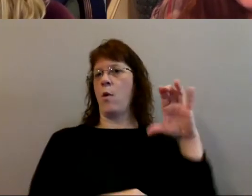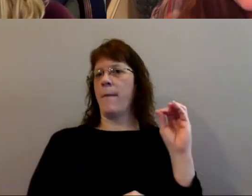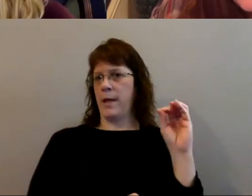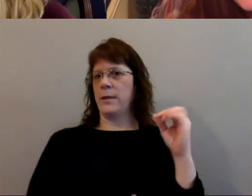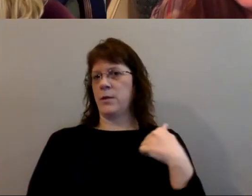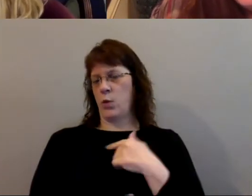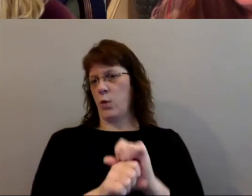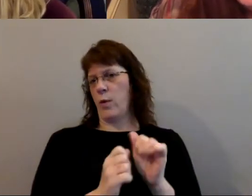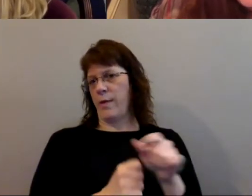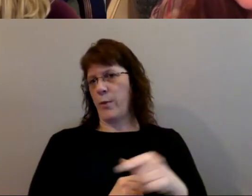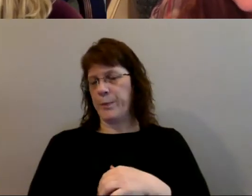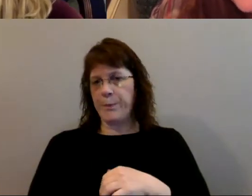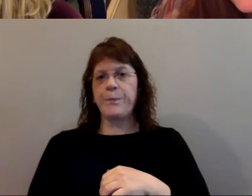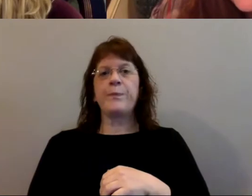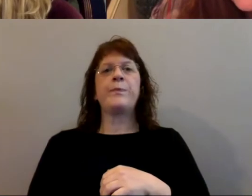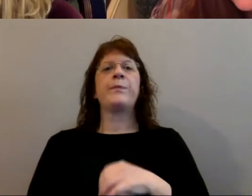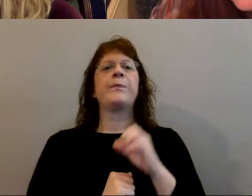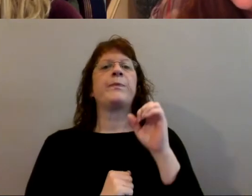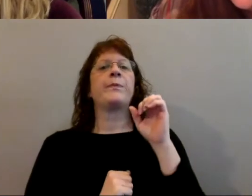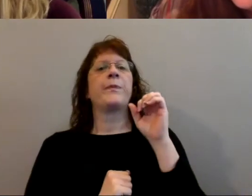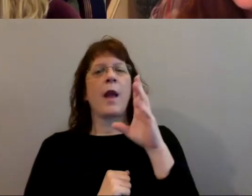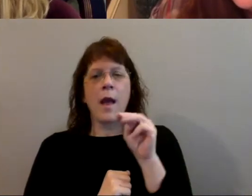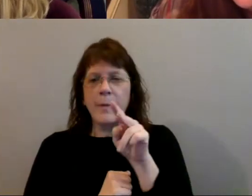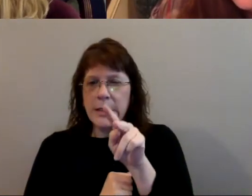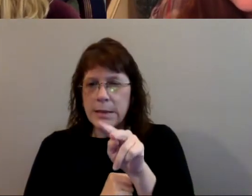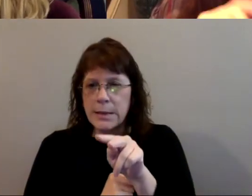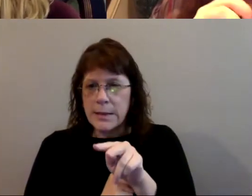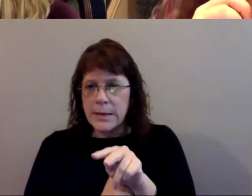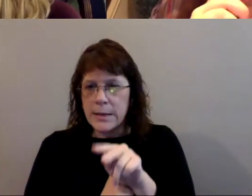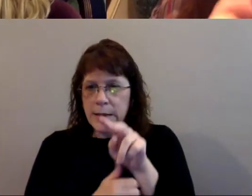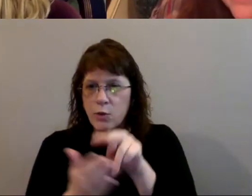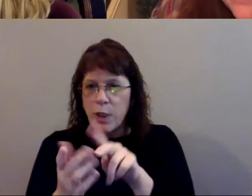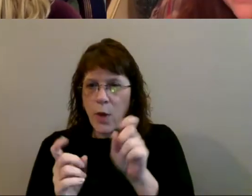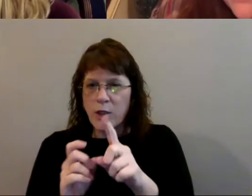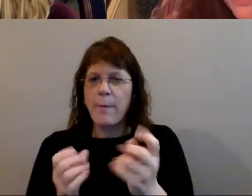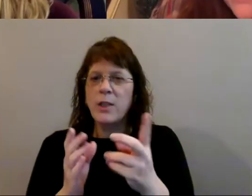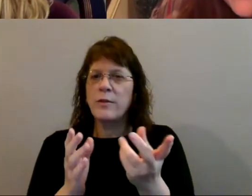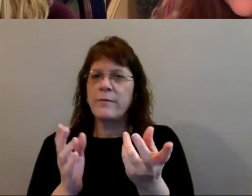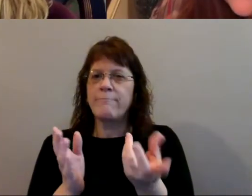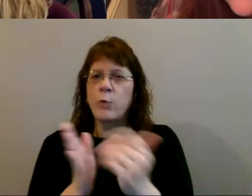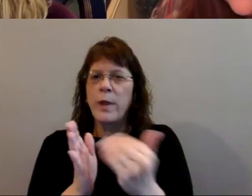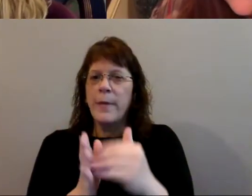Cool. Let's see. Sorry, we have a bunch of repeat questions in here.